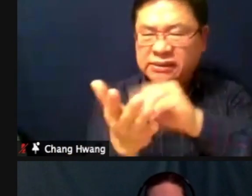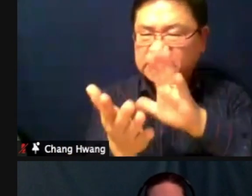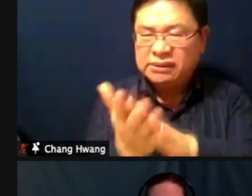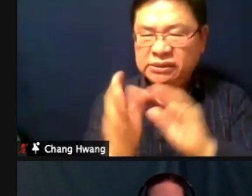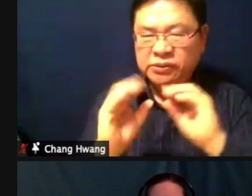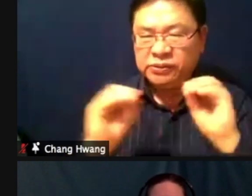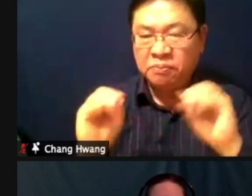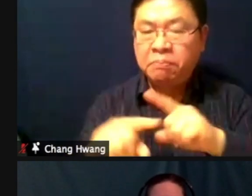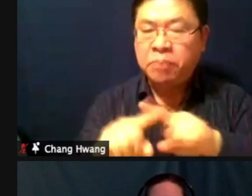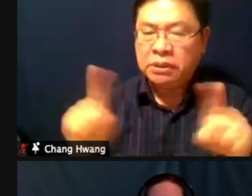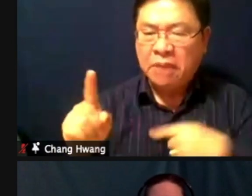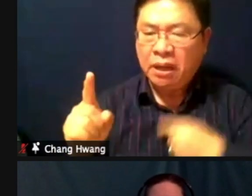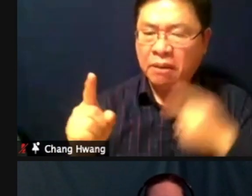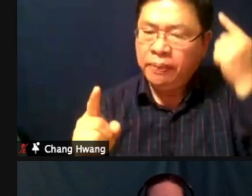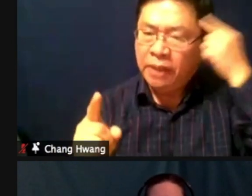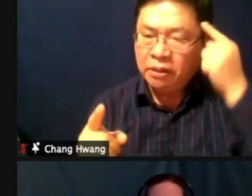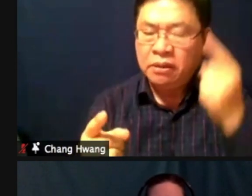well.